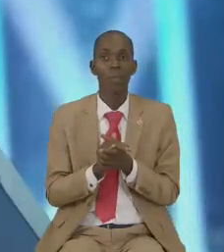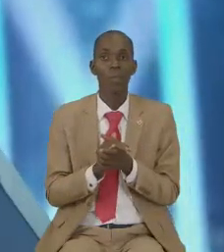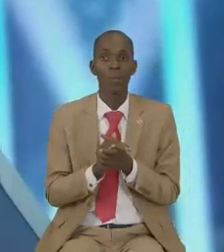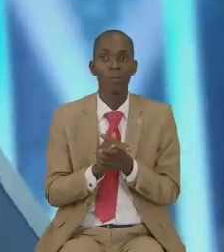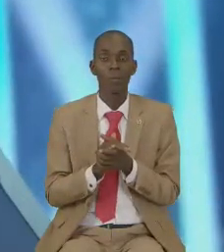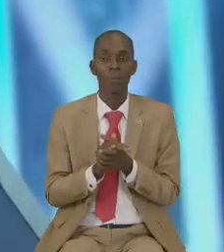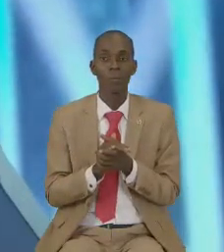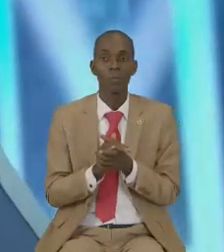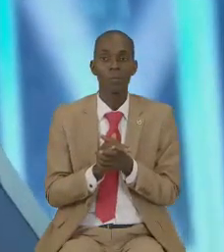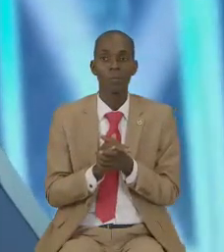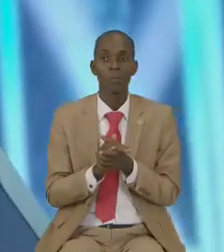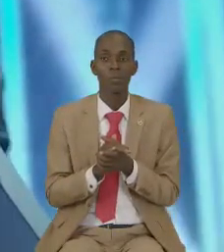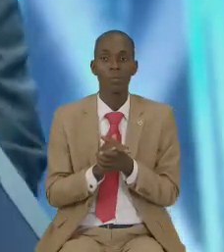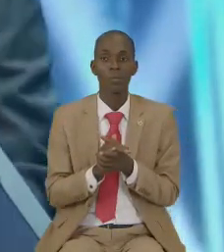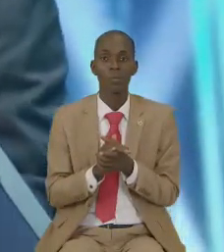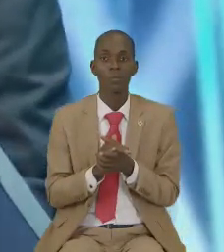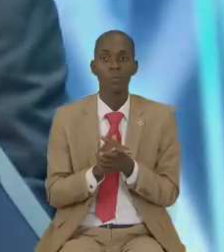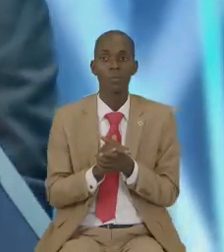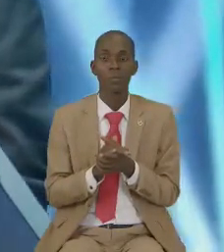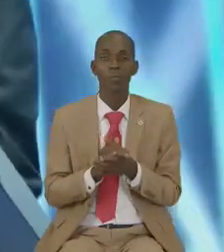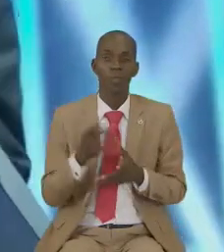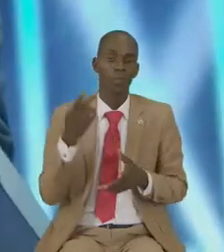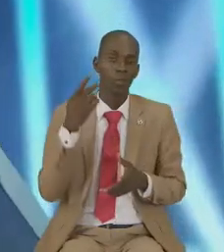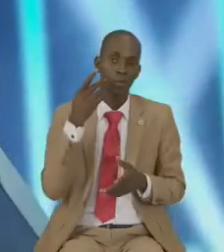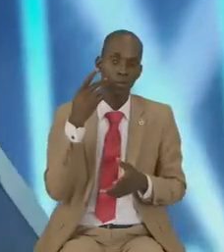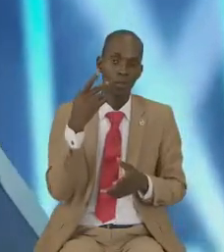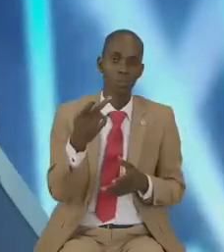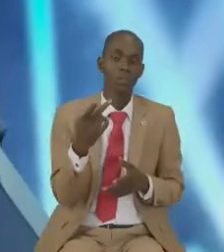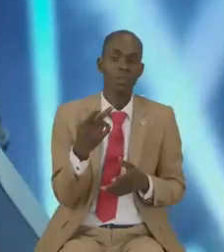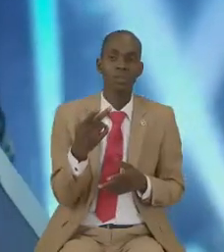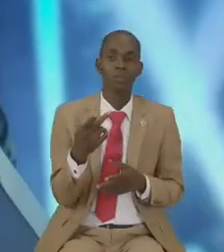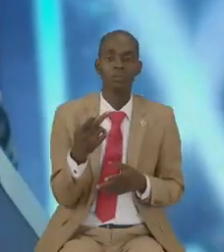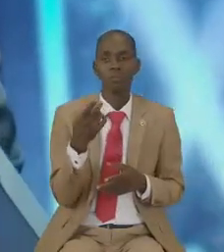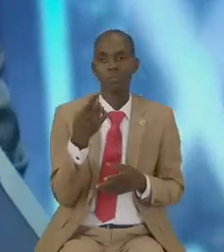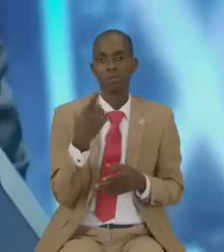A form will drop. Fill the form and submit.